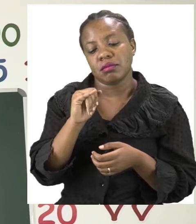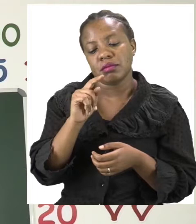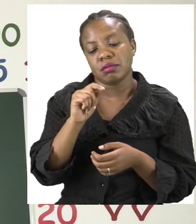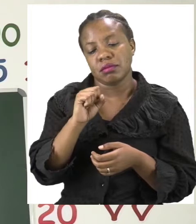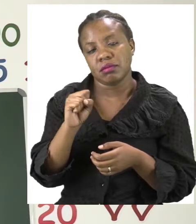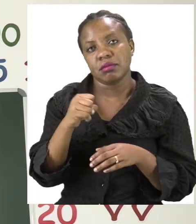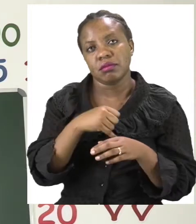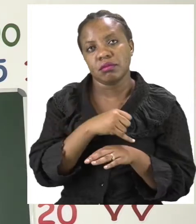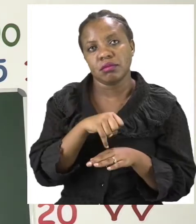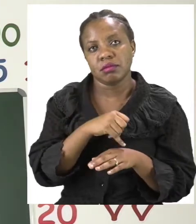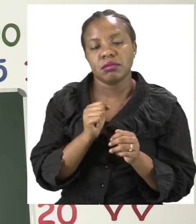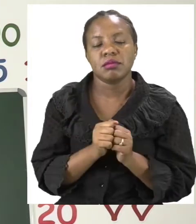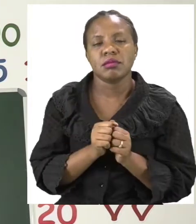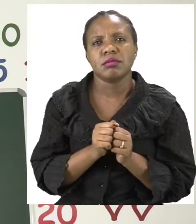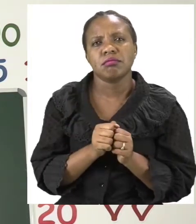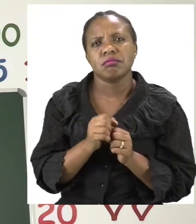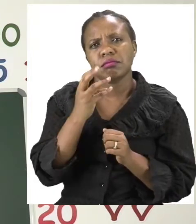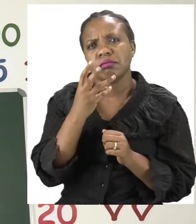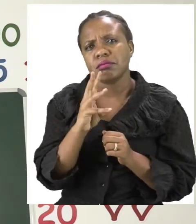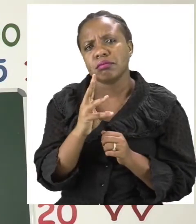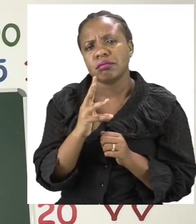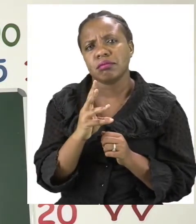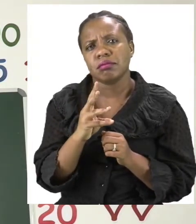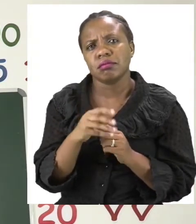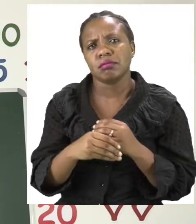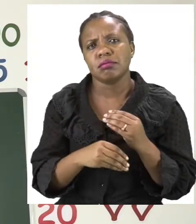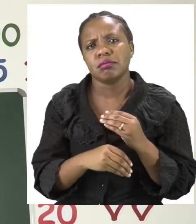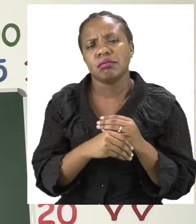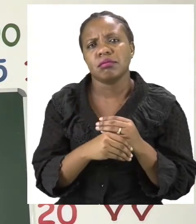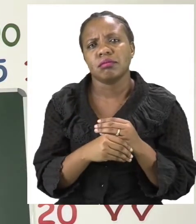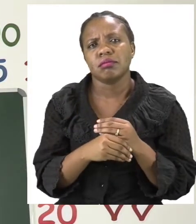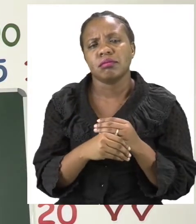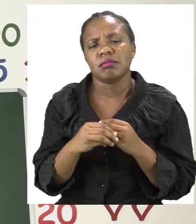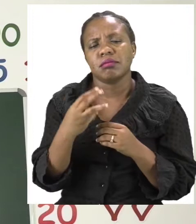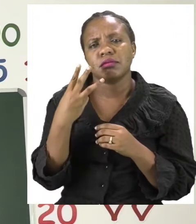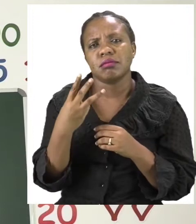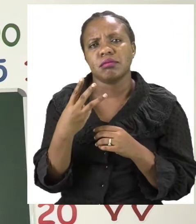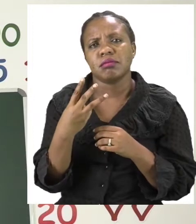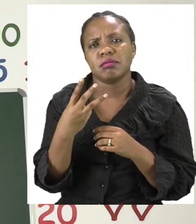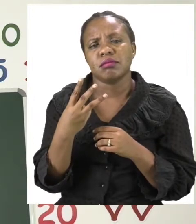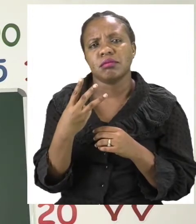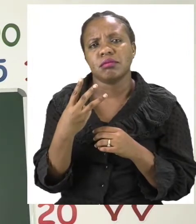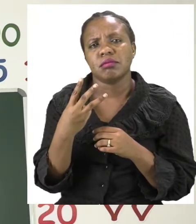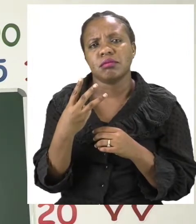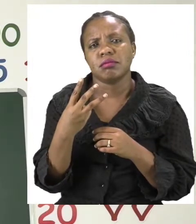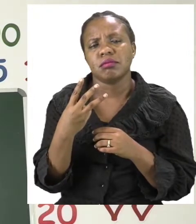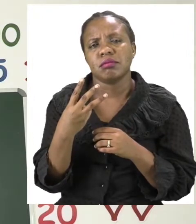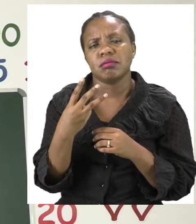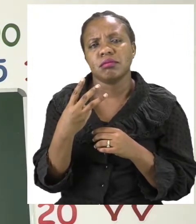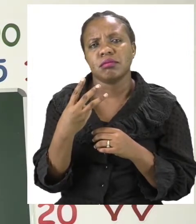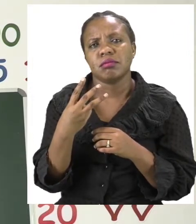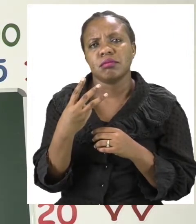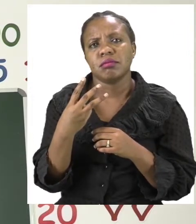actually says, together, 6 plus 3. So